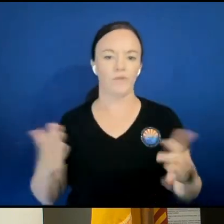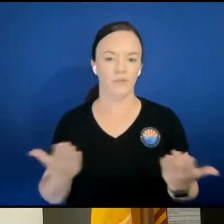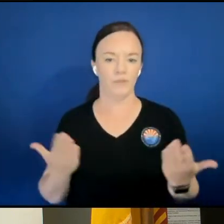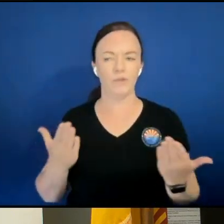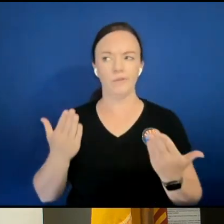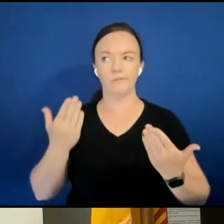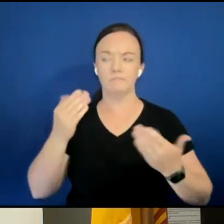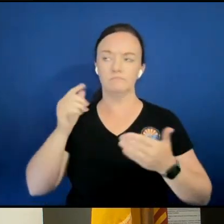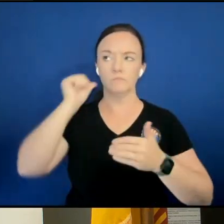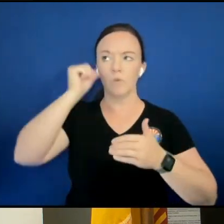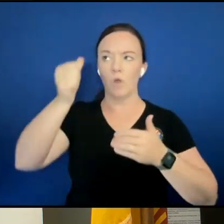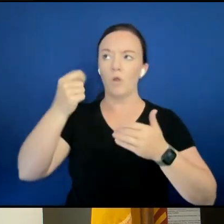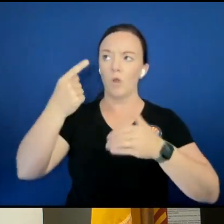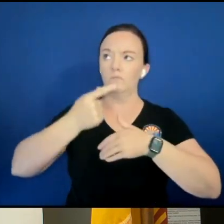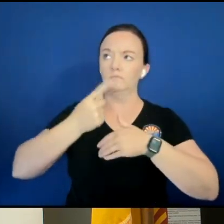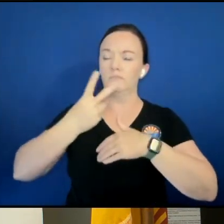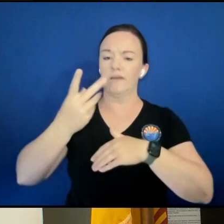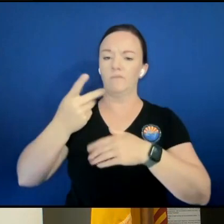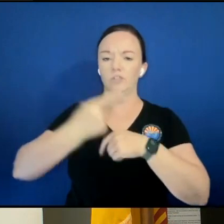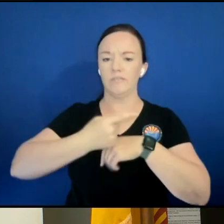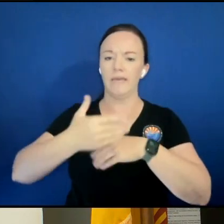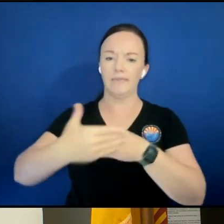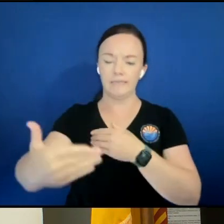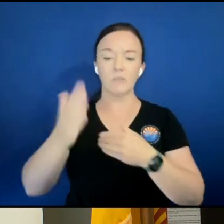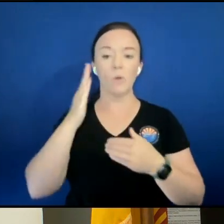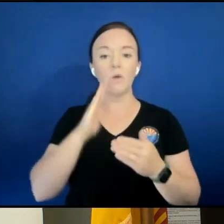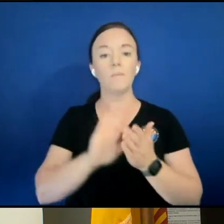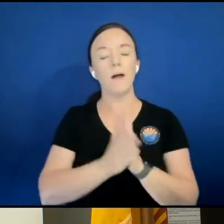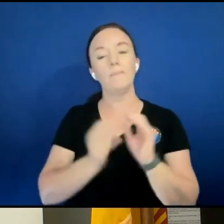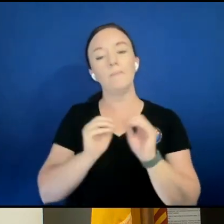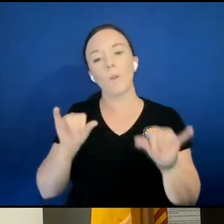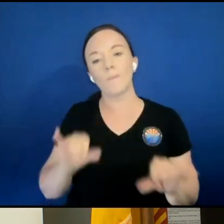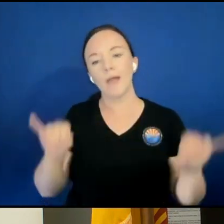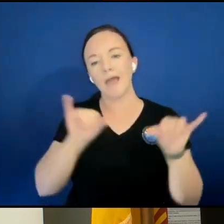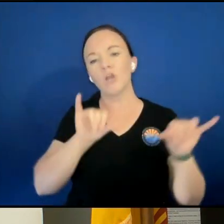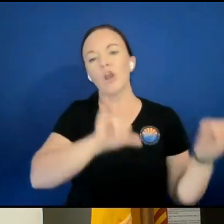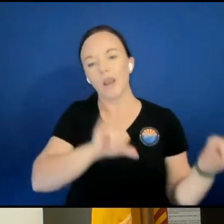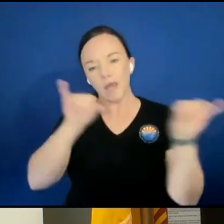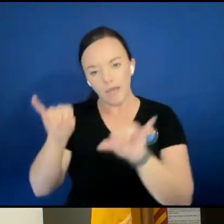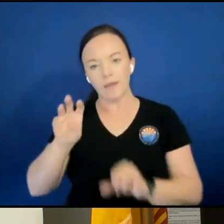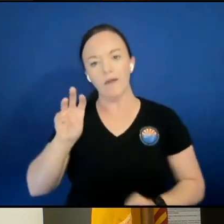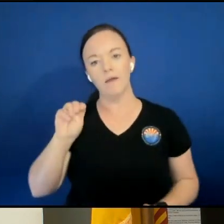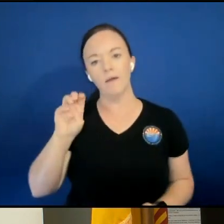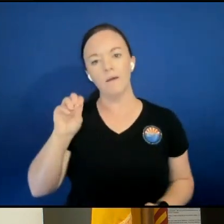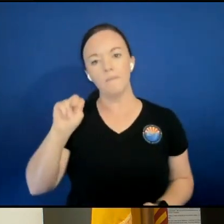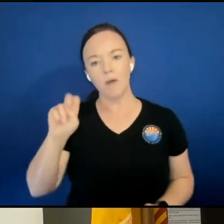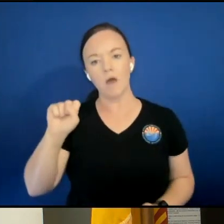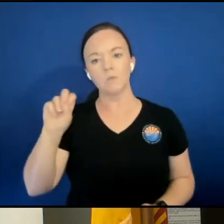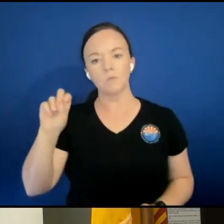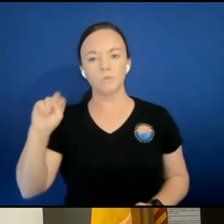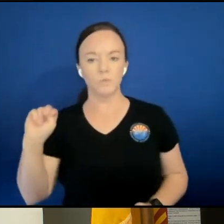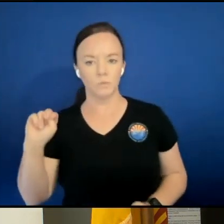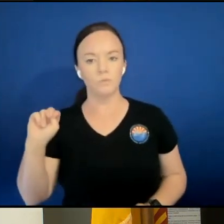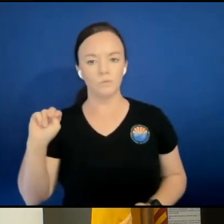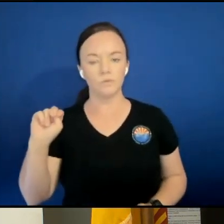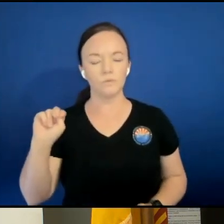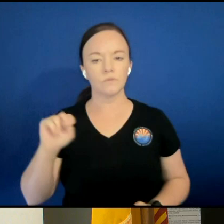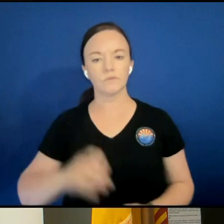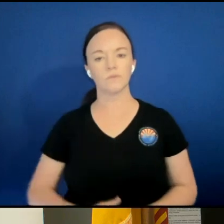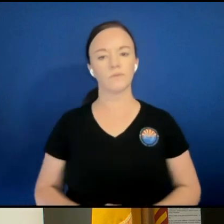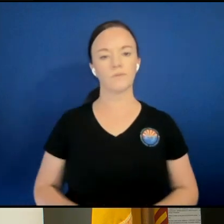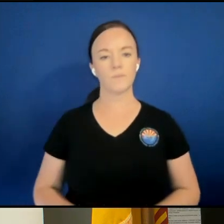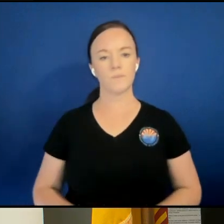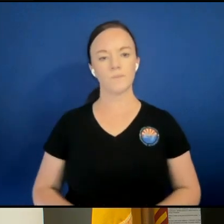start transitioning into more of a monsoon type pattern over the southwestern United States. So